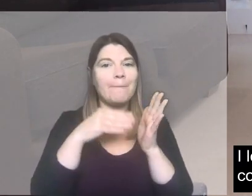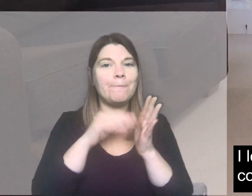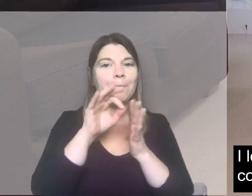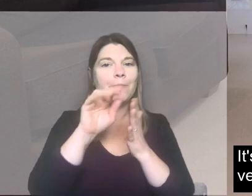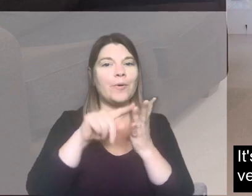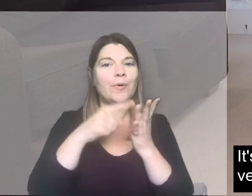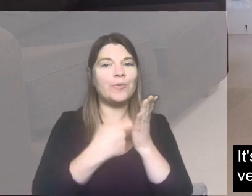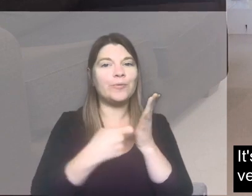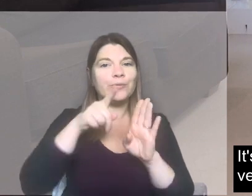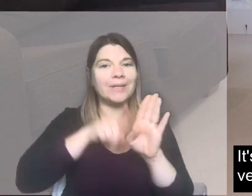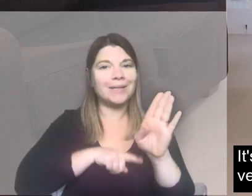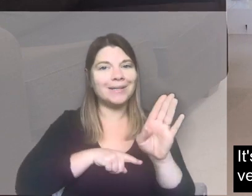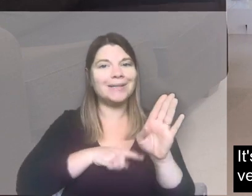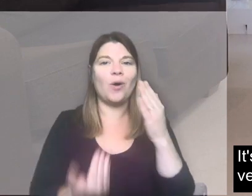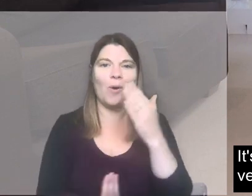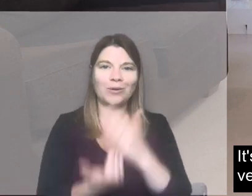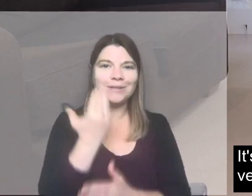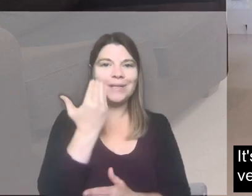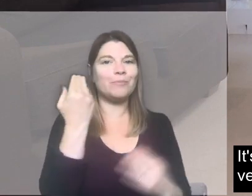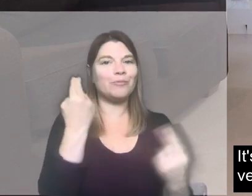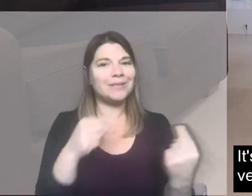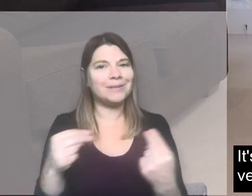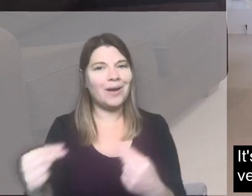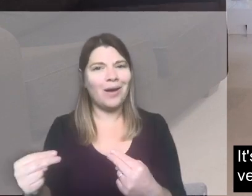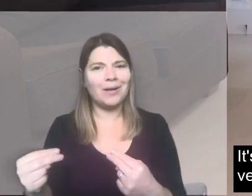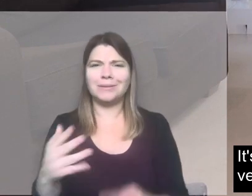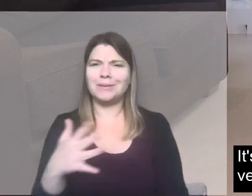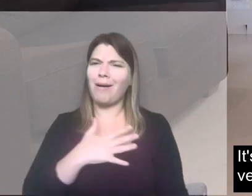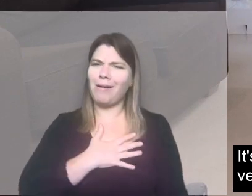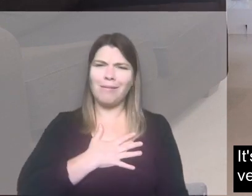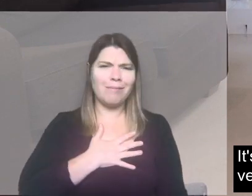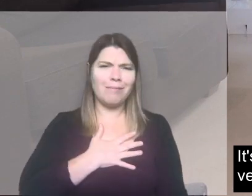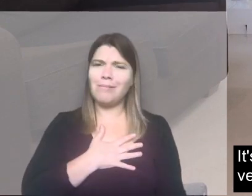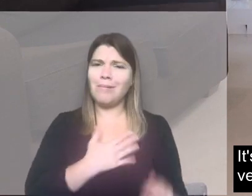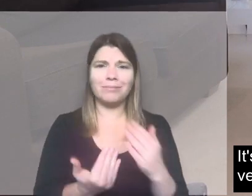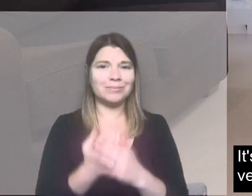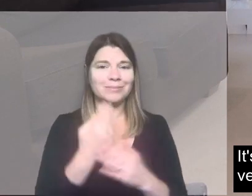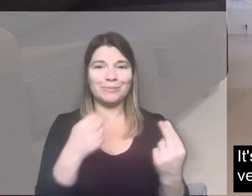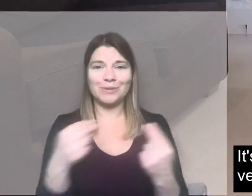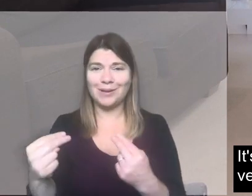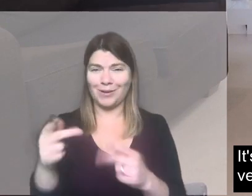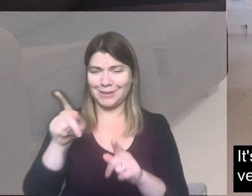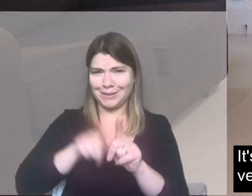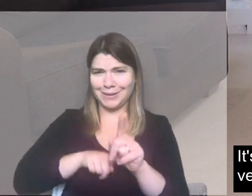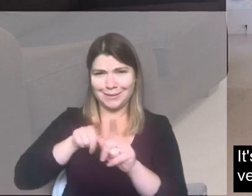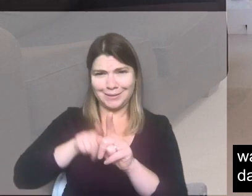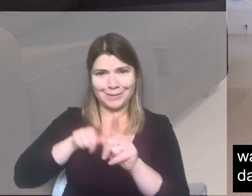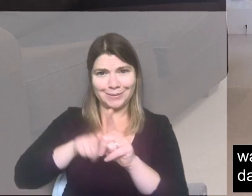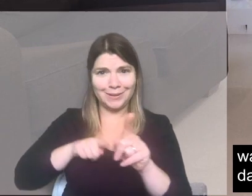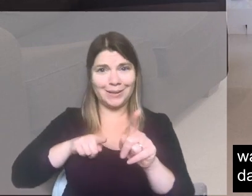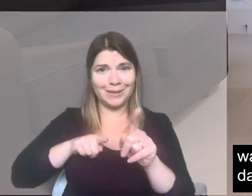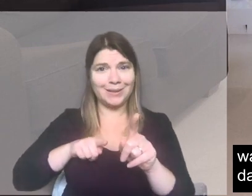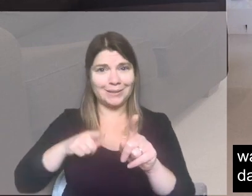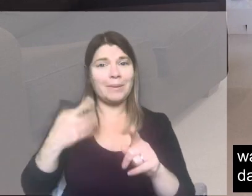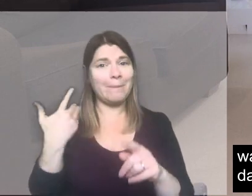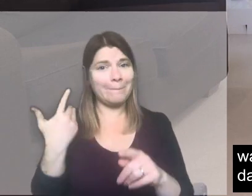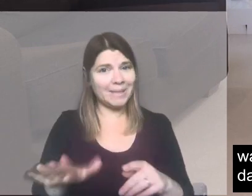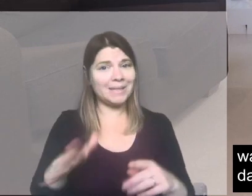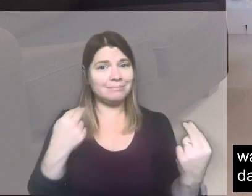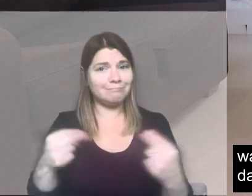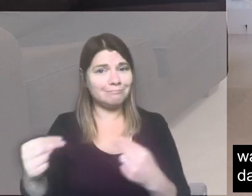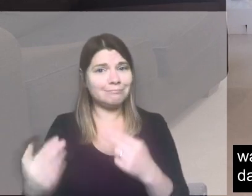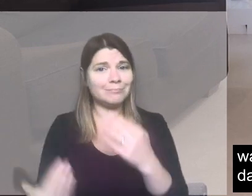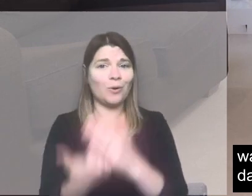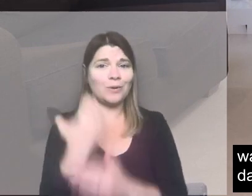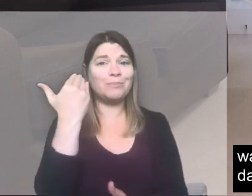years. It's a very creative dance style, very, very varied. There's lots of different ways of